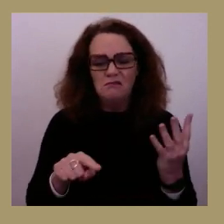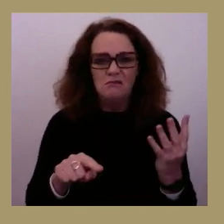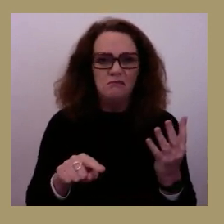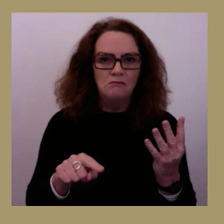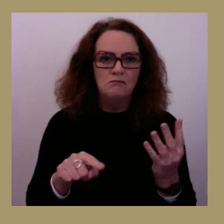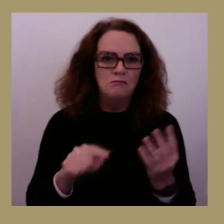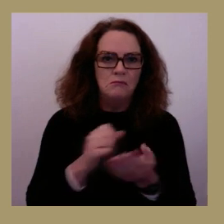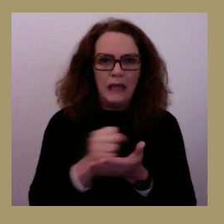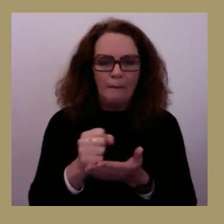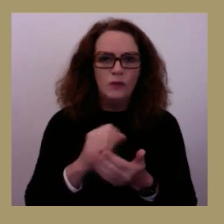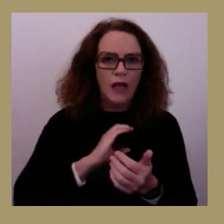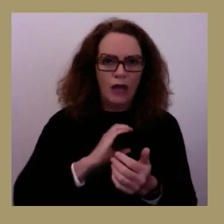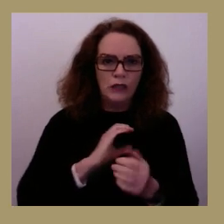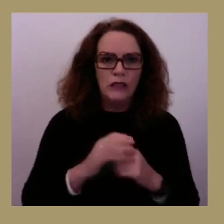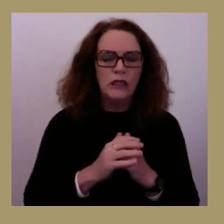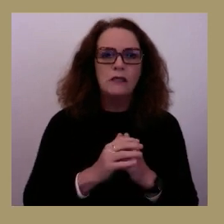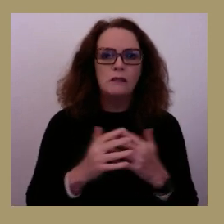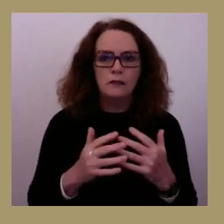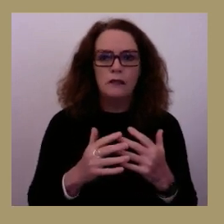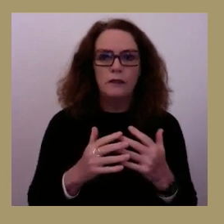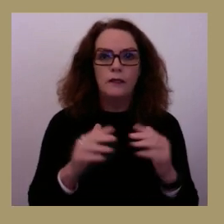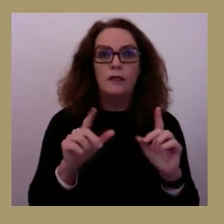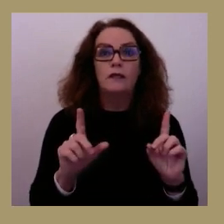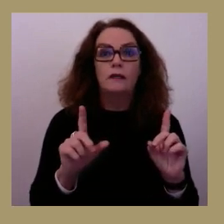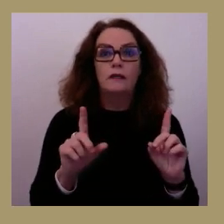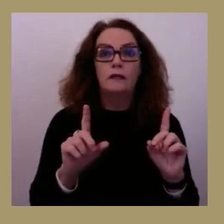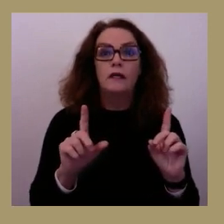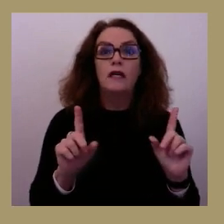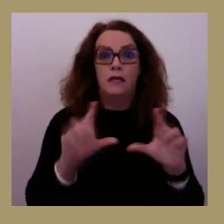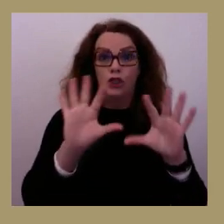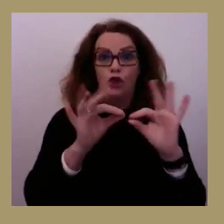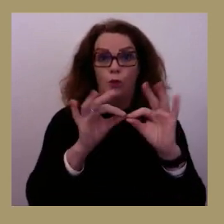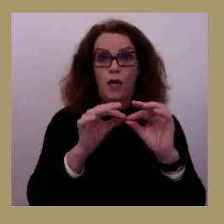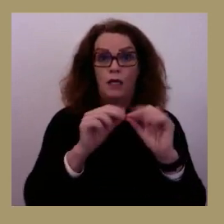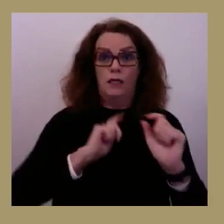and uppercase. The customer will then again create their 6-digit